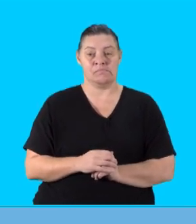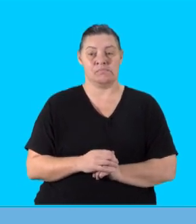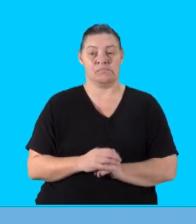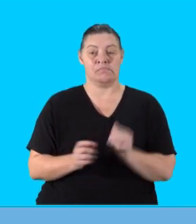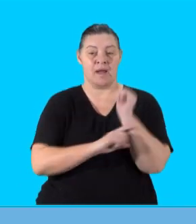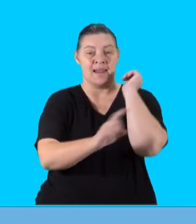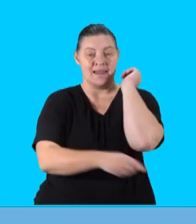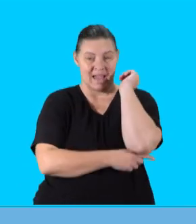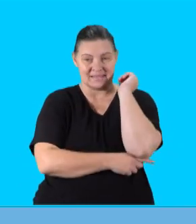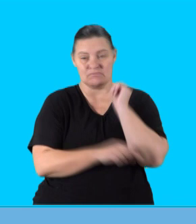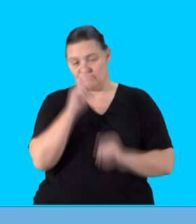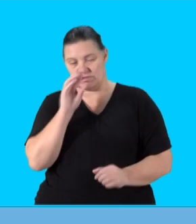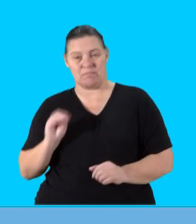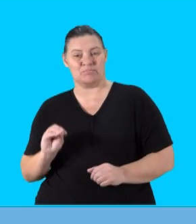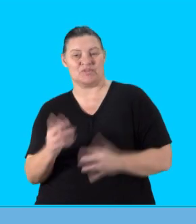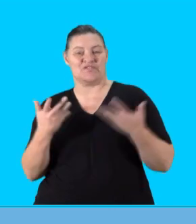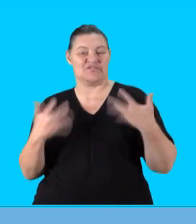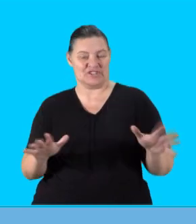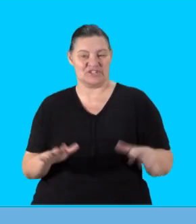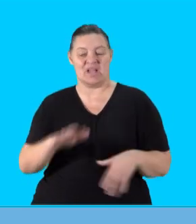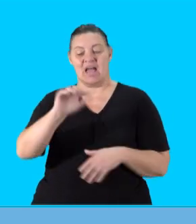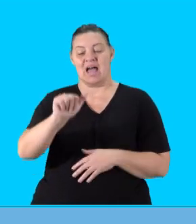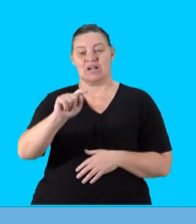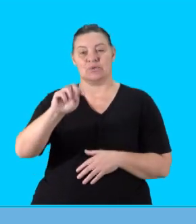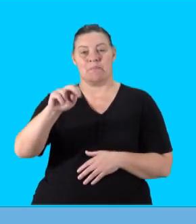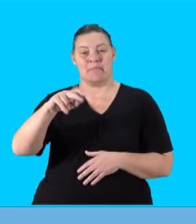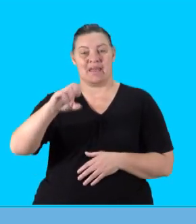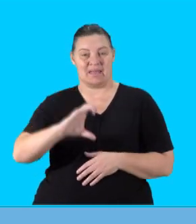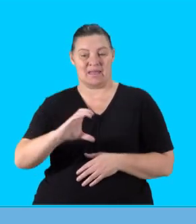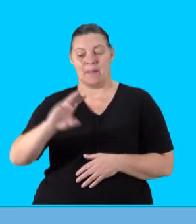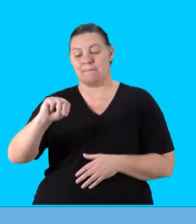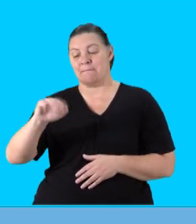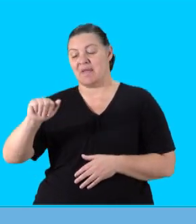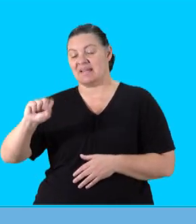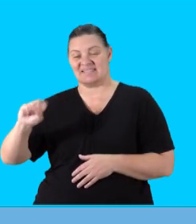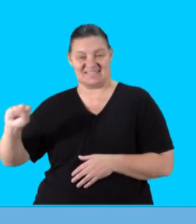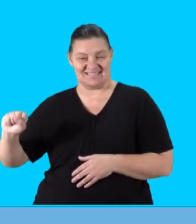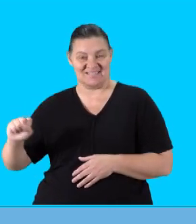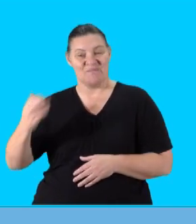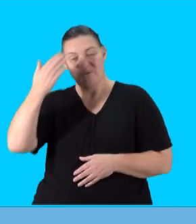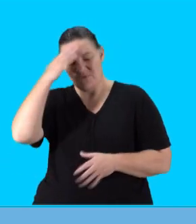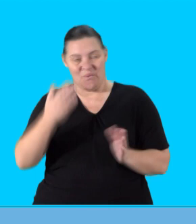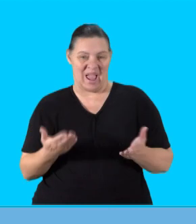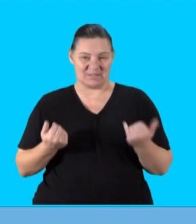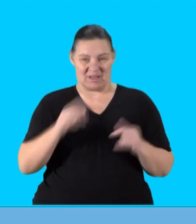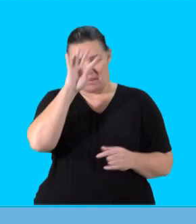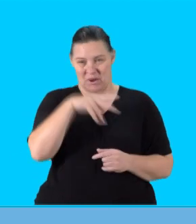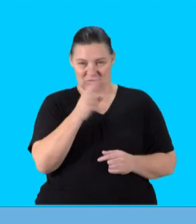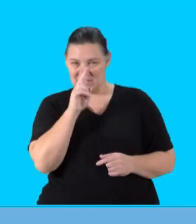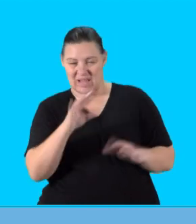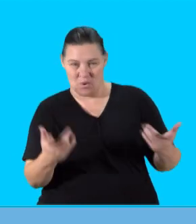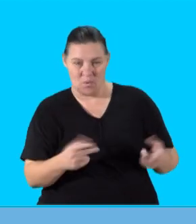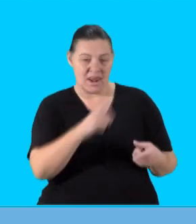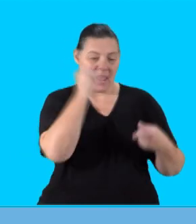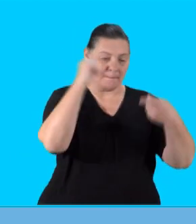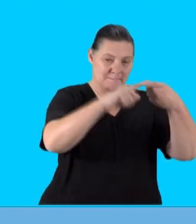And then the last one, as you see, it is our atomic mass. So now we know what to expect when we are looking at the periodic table. It's the